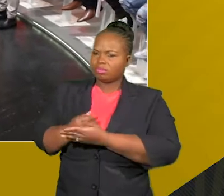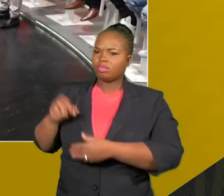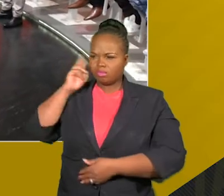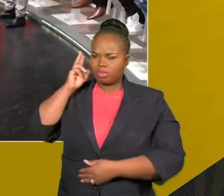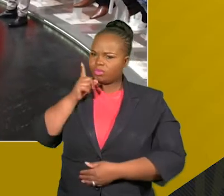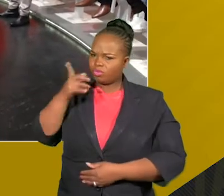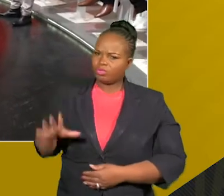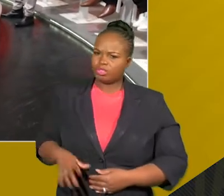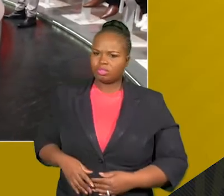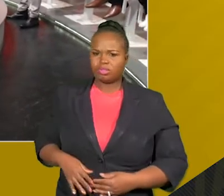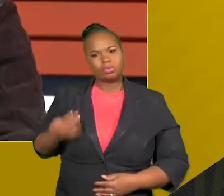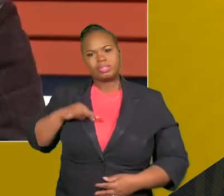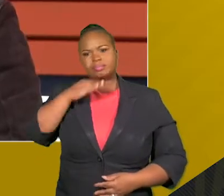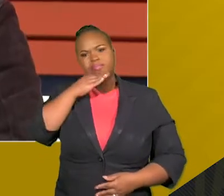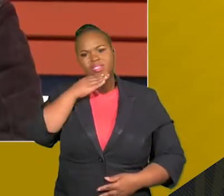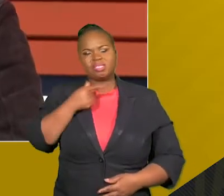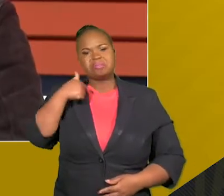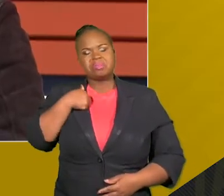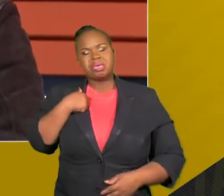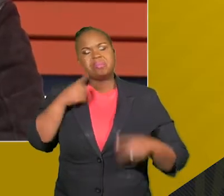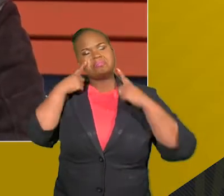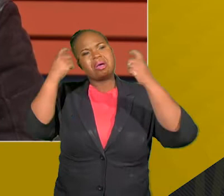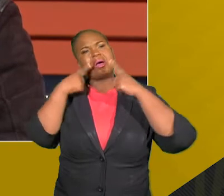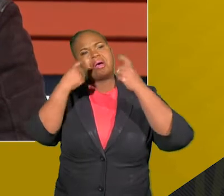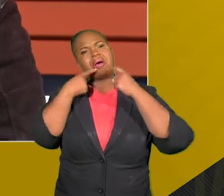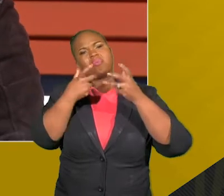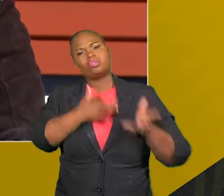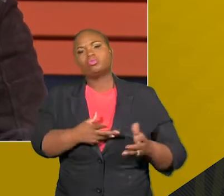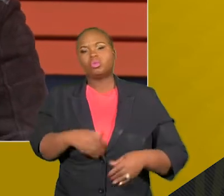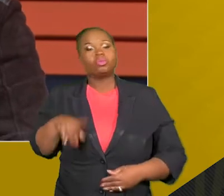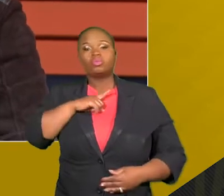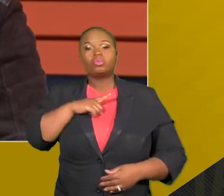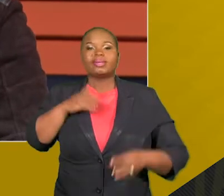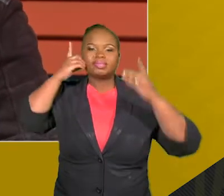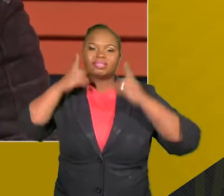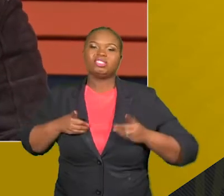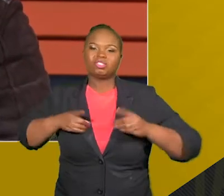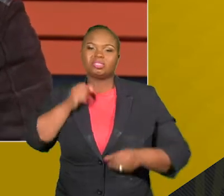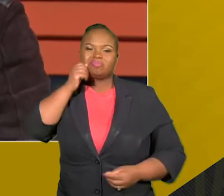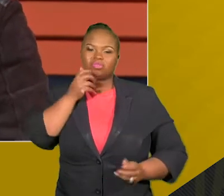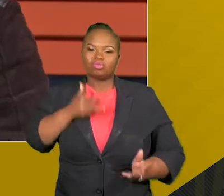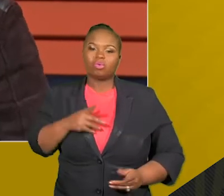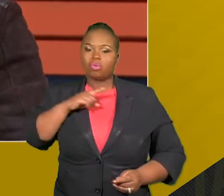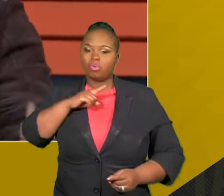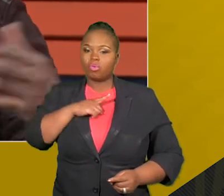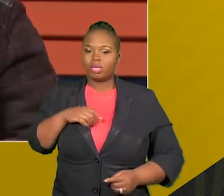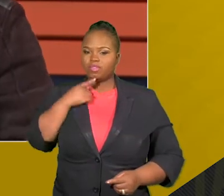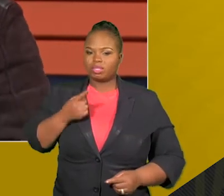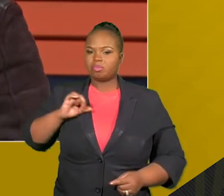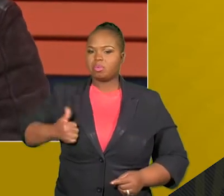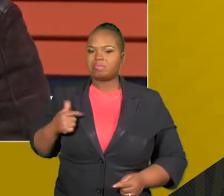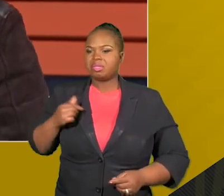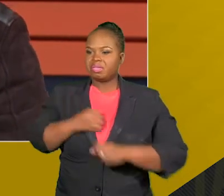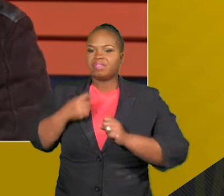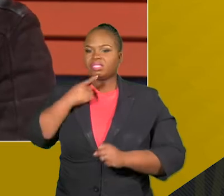remember that thing. Okay. Must I be a cry baby? Akusubudoda. Ubudoda it's a decision. Ikhona indoda ethi mina umfazi wami azangathi